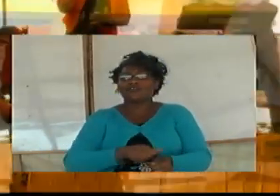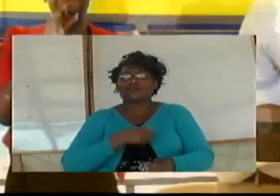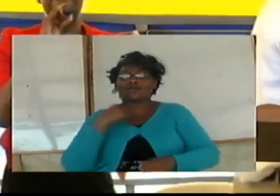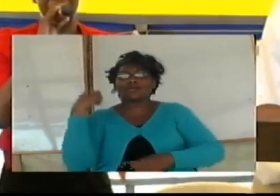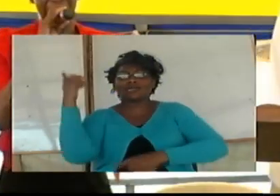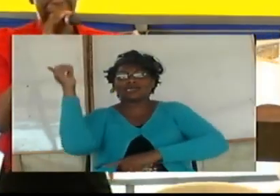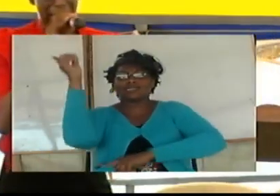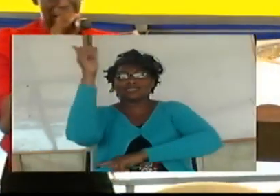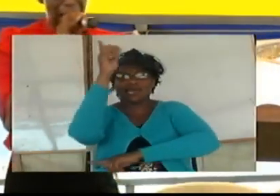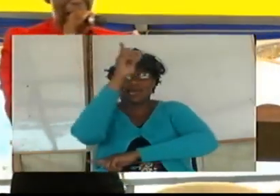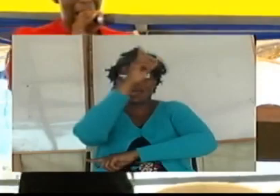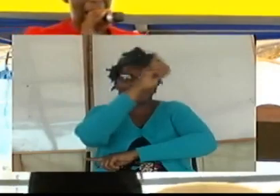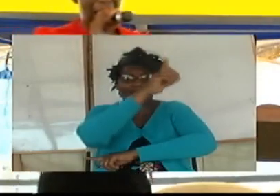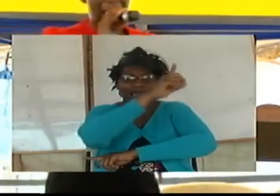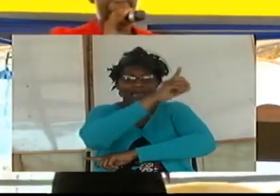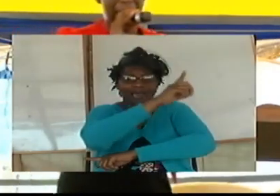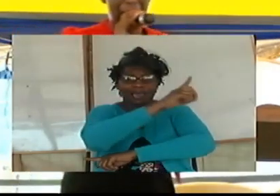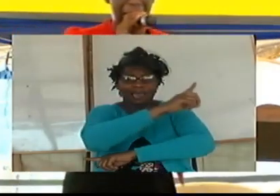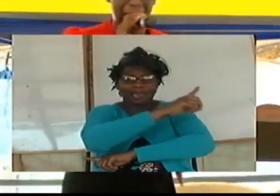every day.